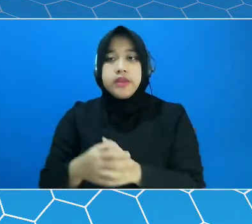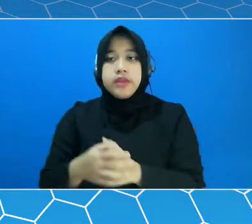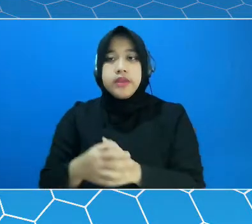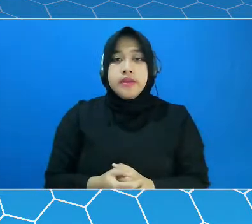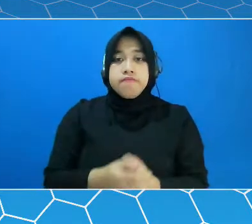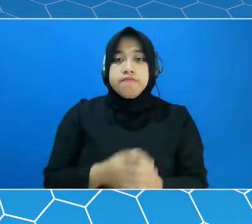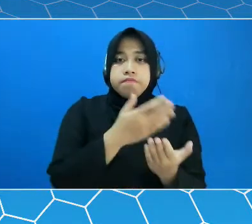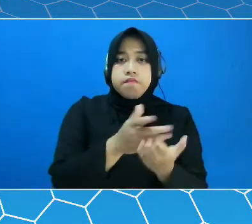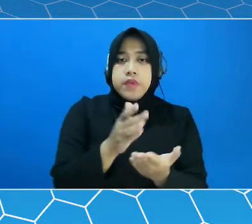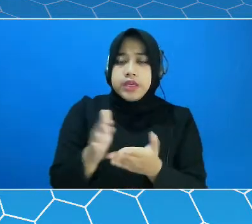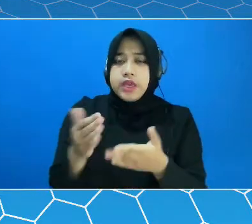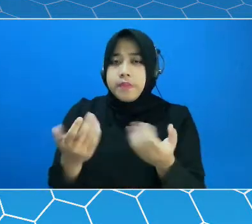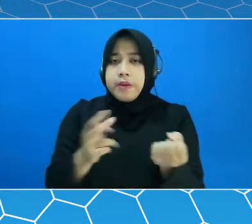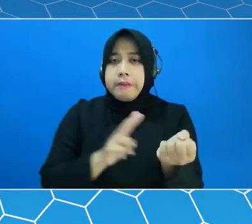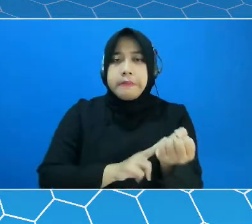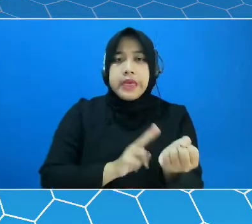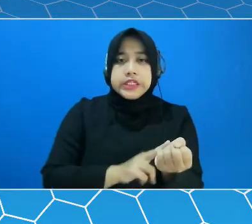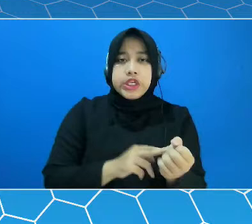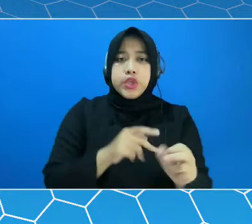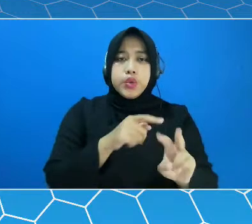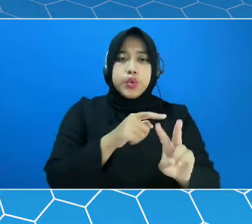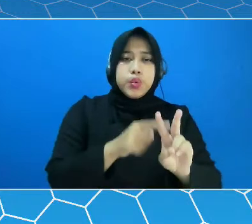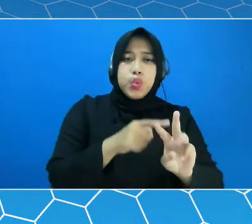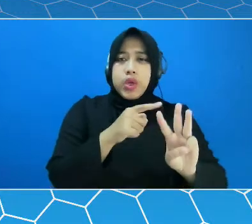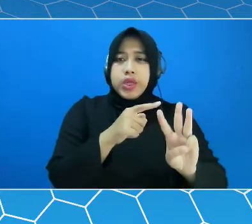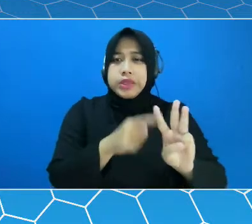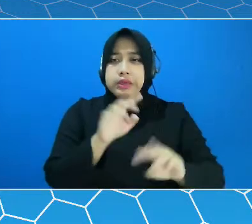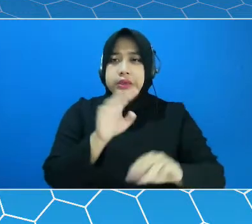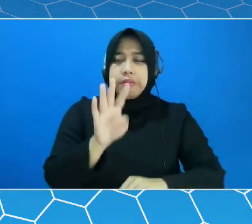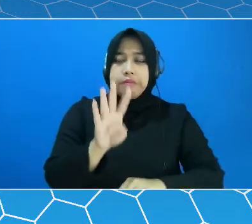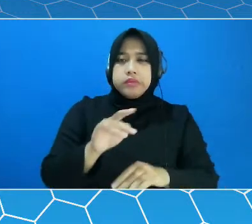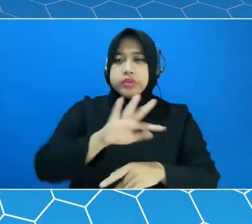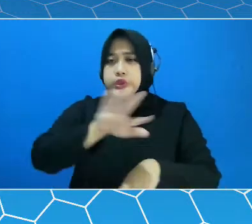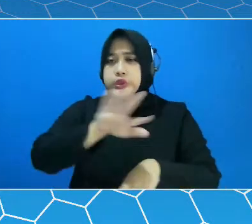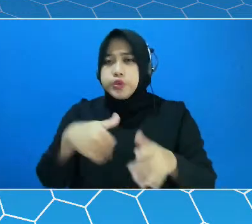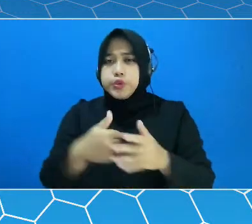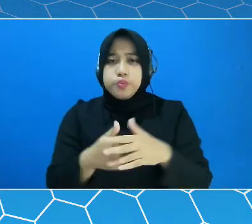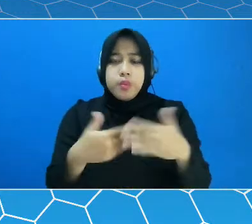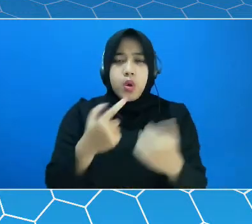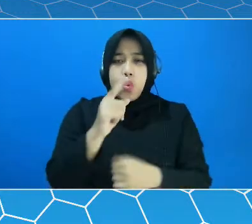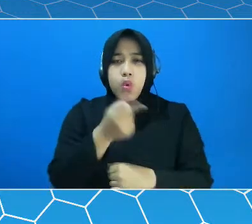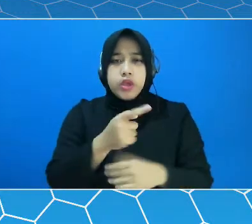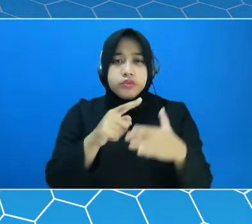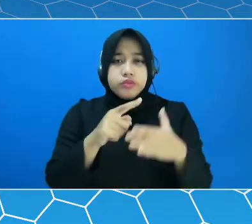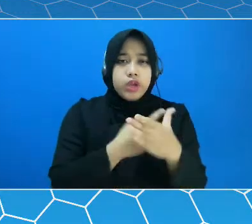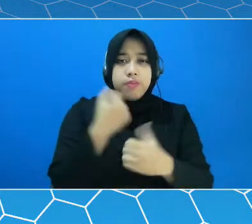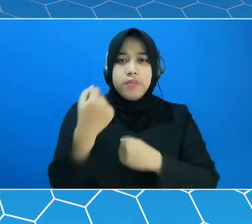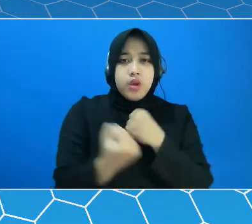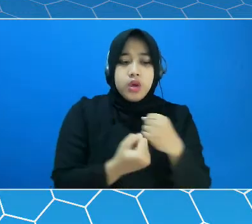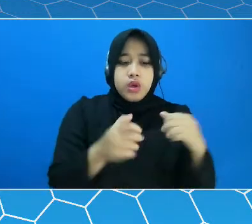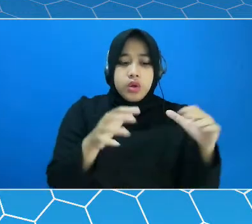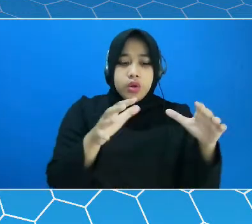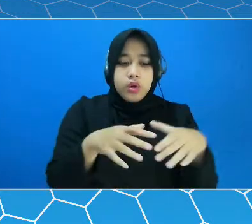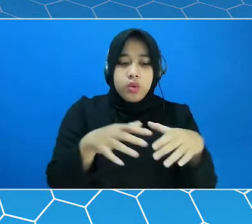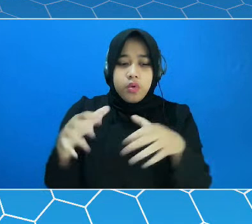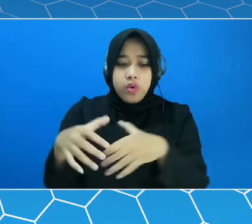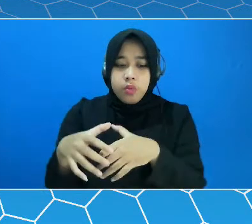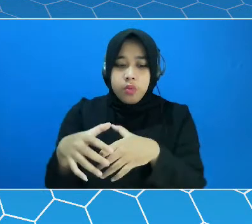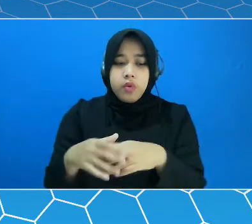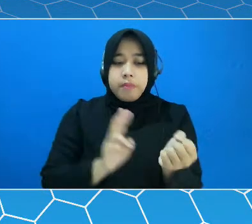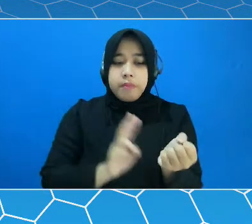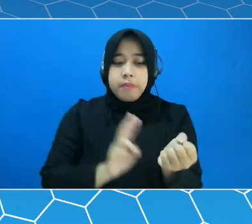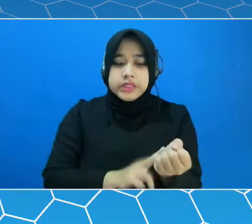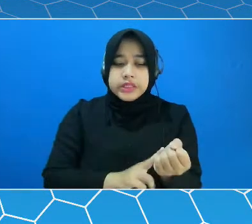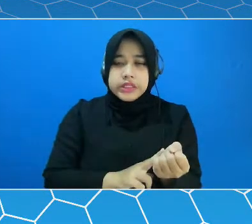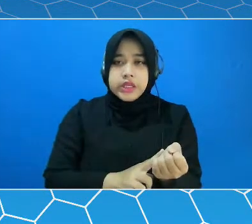3, and 4. And everyone had to start categorizing their patients and then assessing which of these